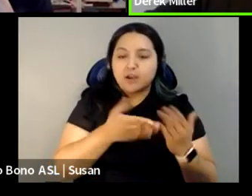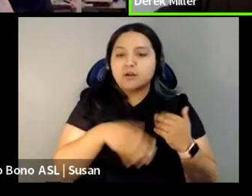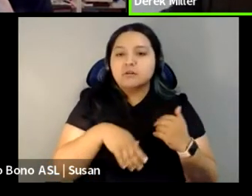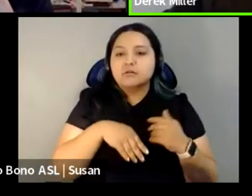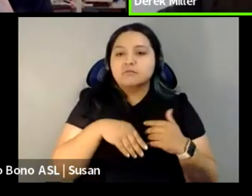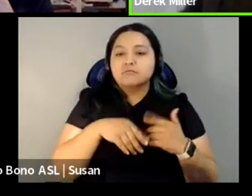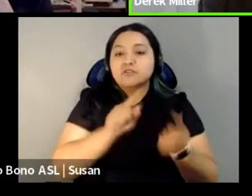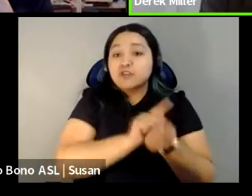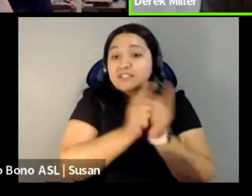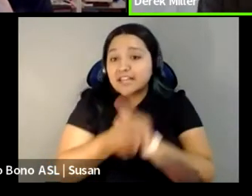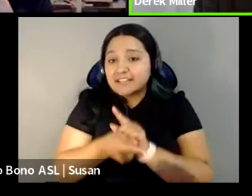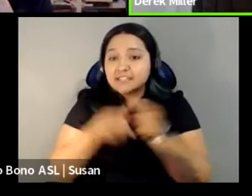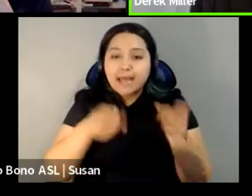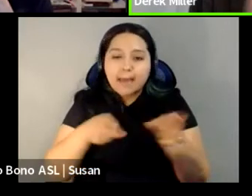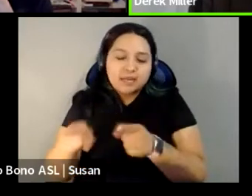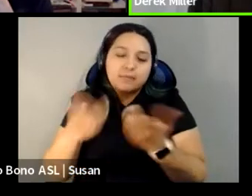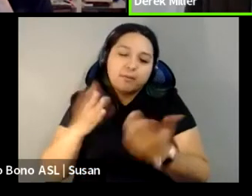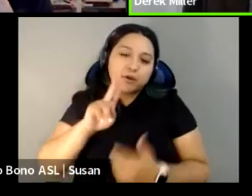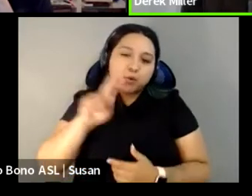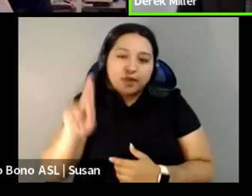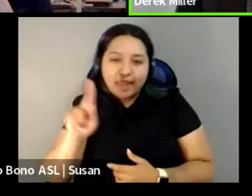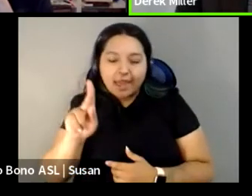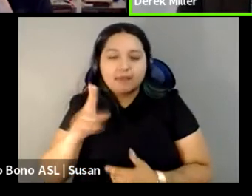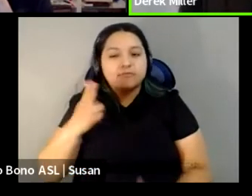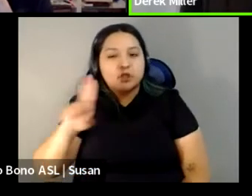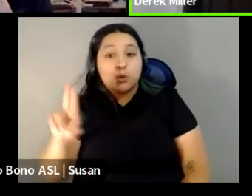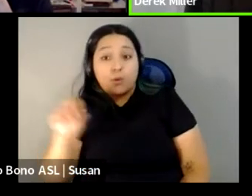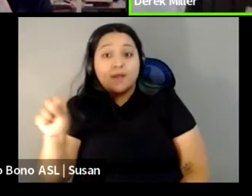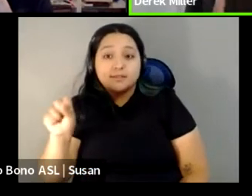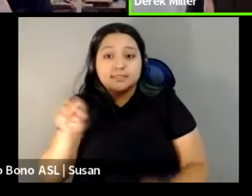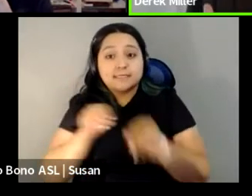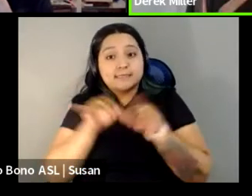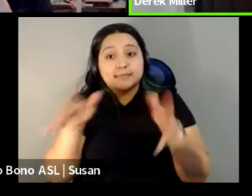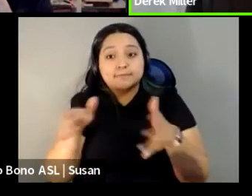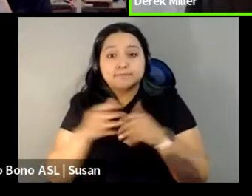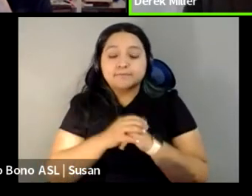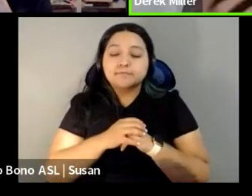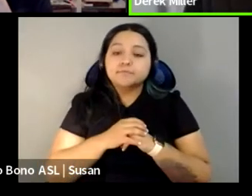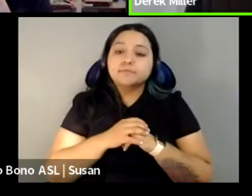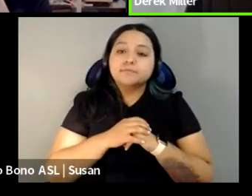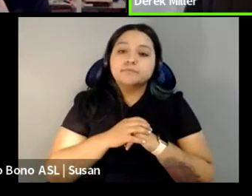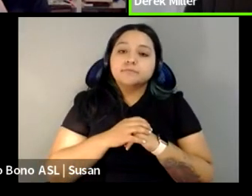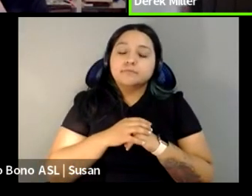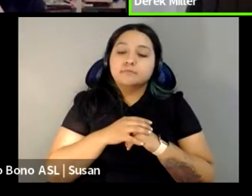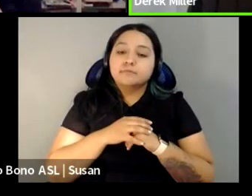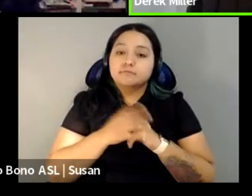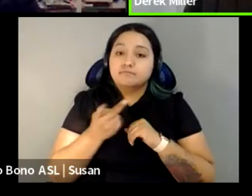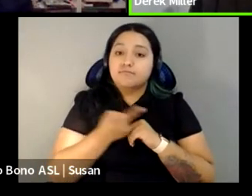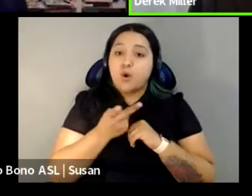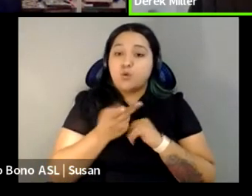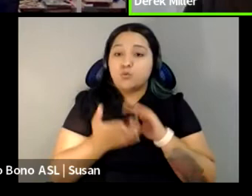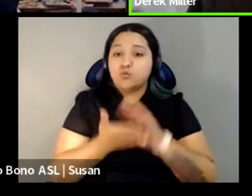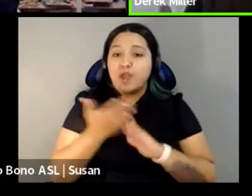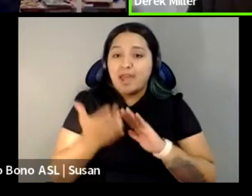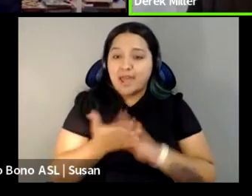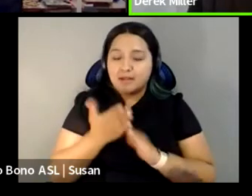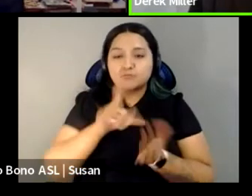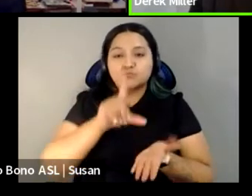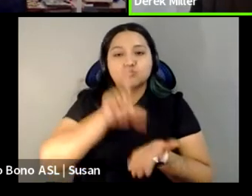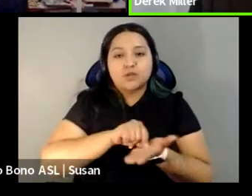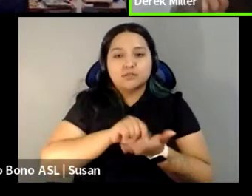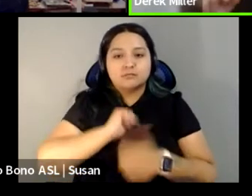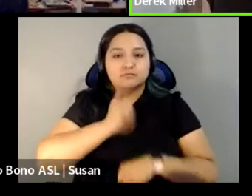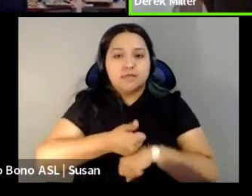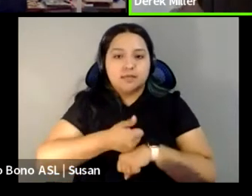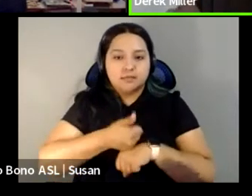United Kingdom, to the United States and the US market. They ran both a print-based market selling certain kinds